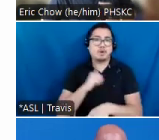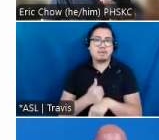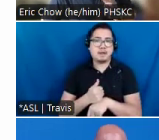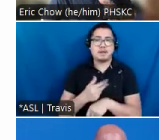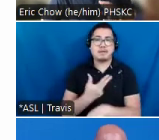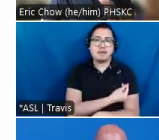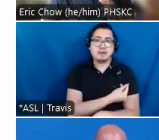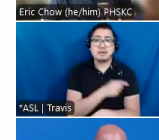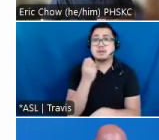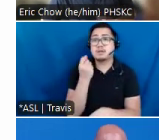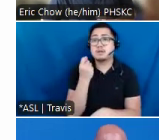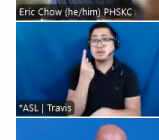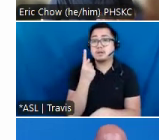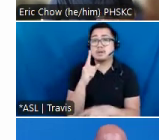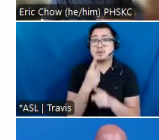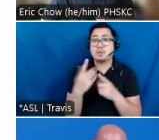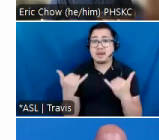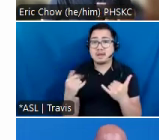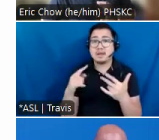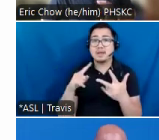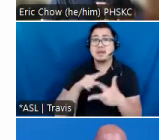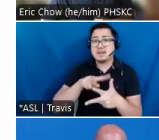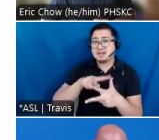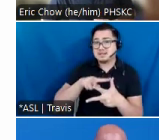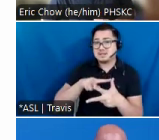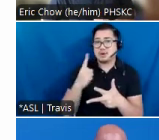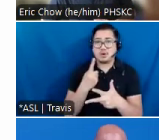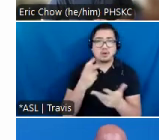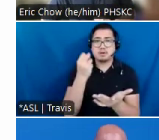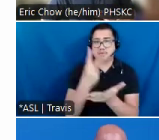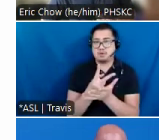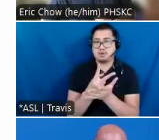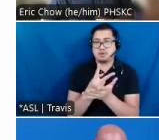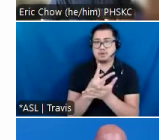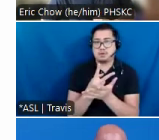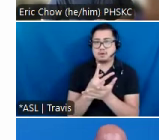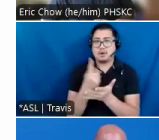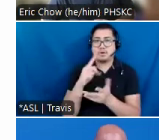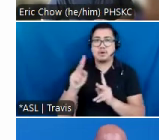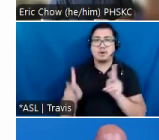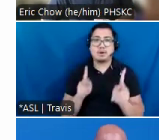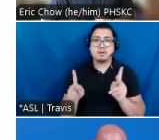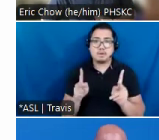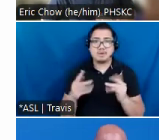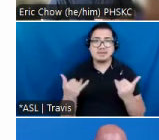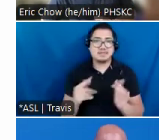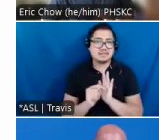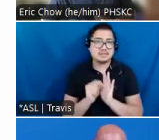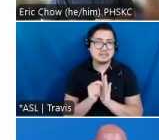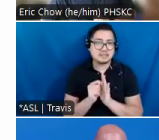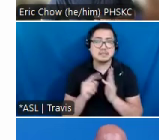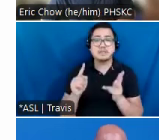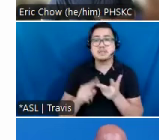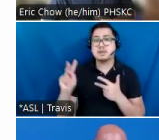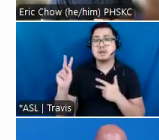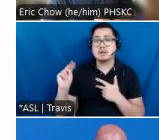now, only the mRNA vaccines have received approval for people for the season. Novavax has not